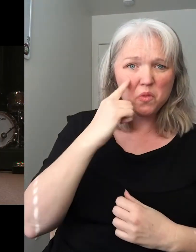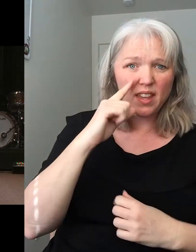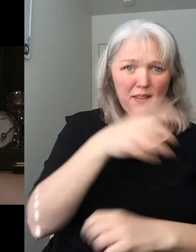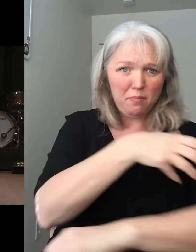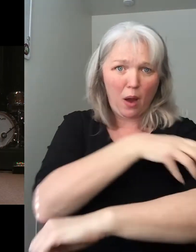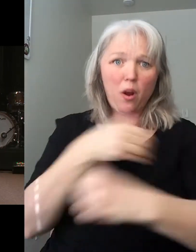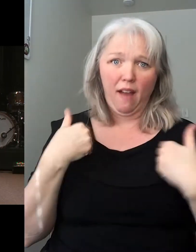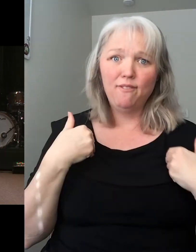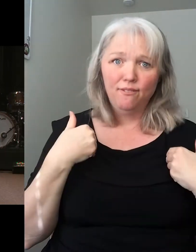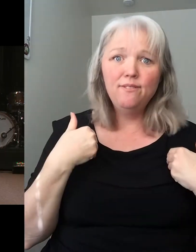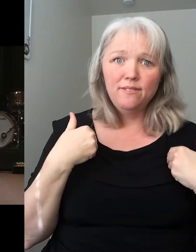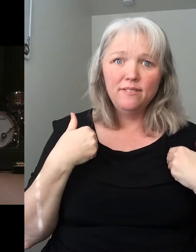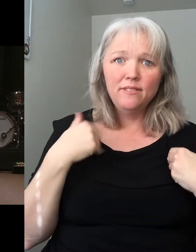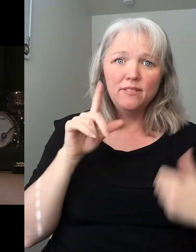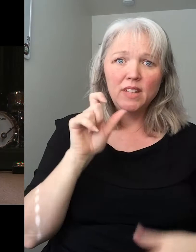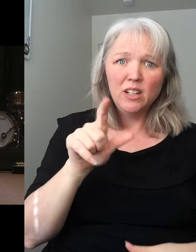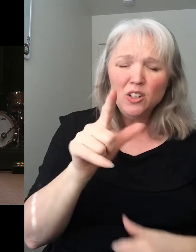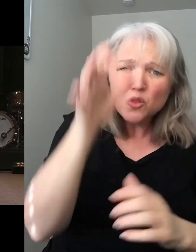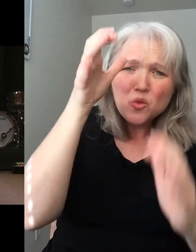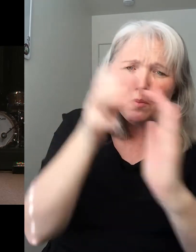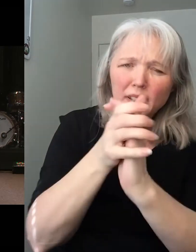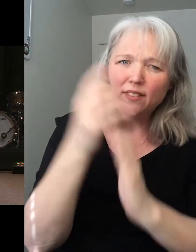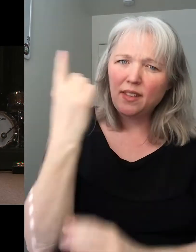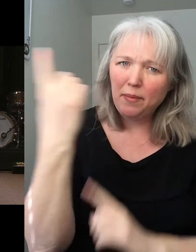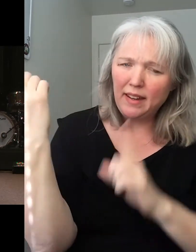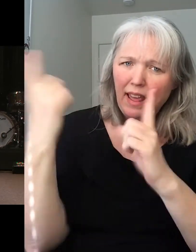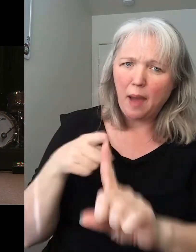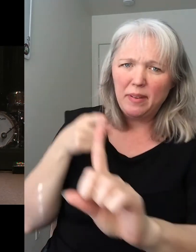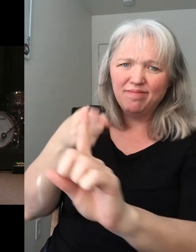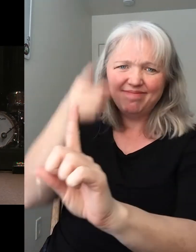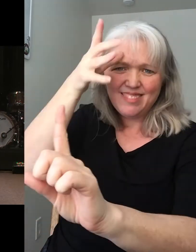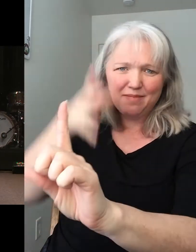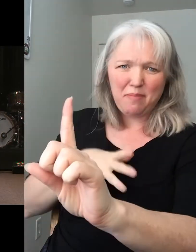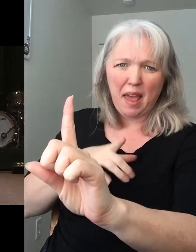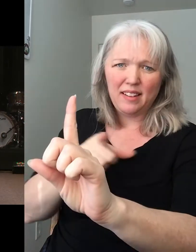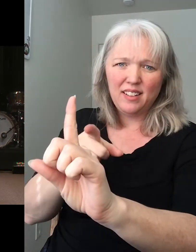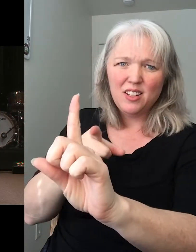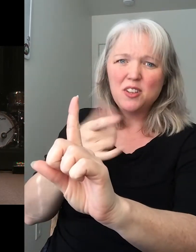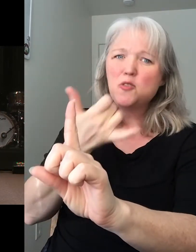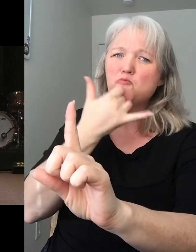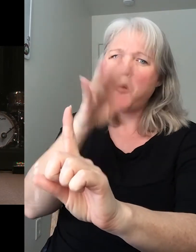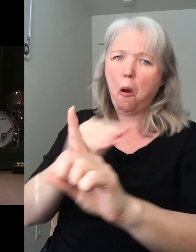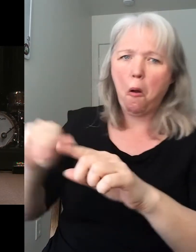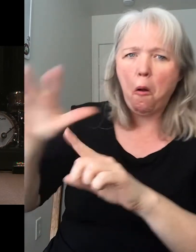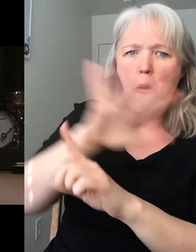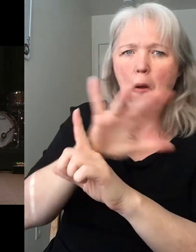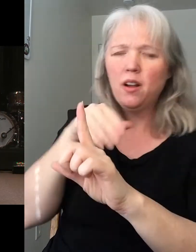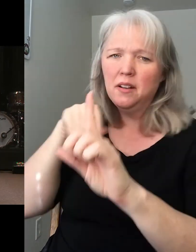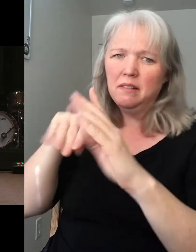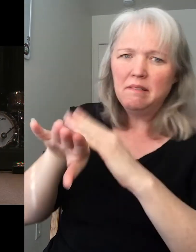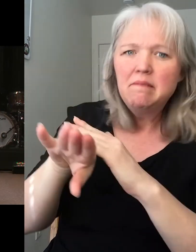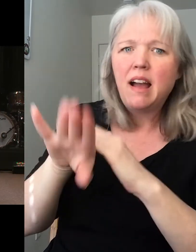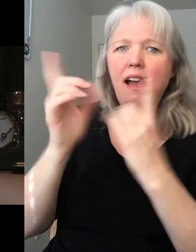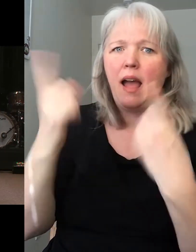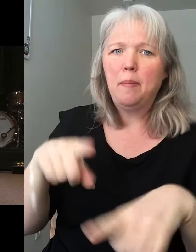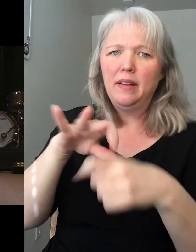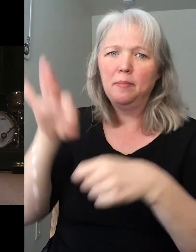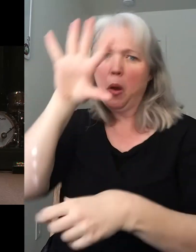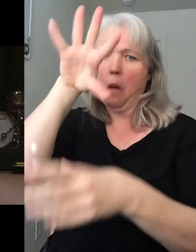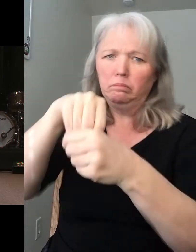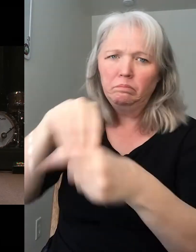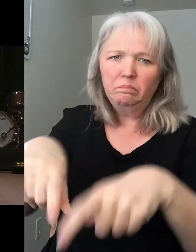there's a power behind it? Do you believe that something happened to this man, that he walked into the wrong territory and somehow was